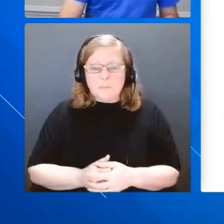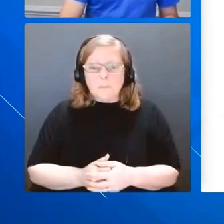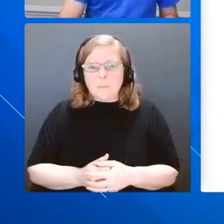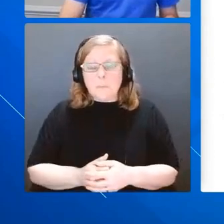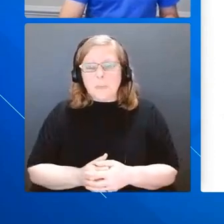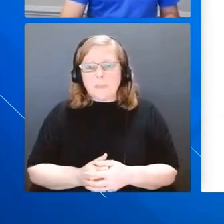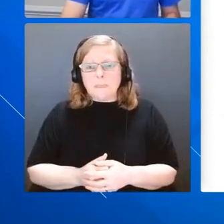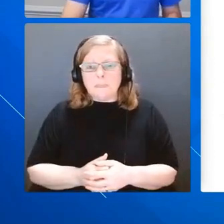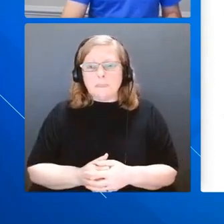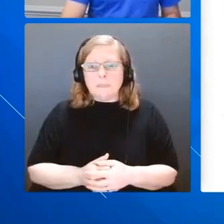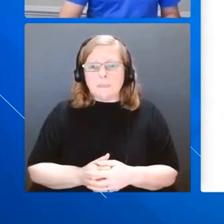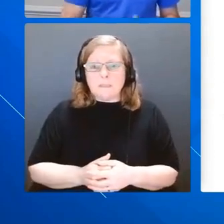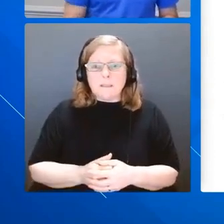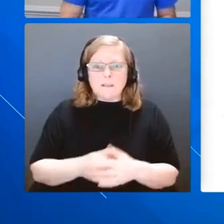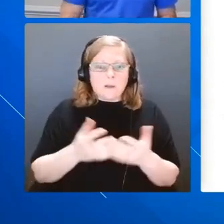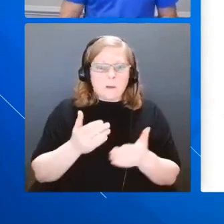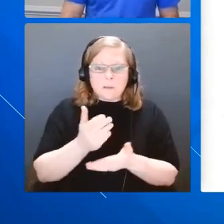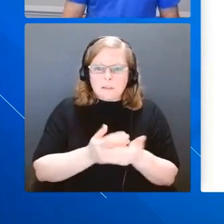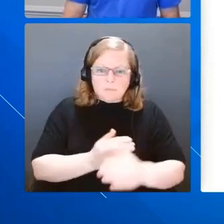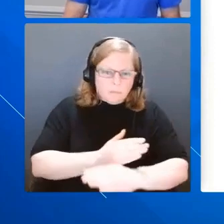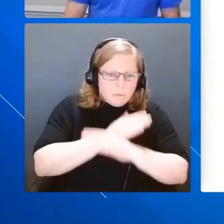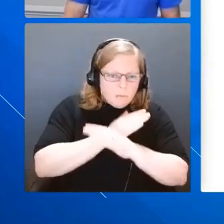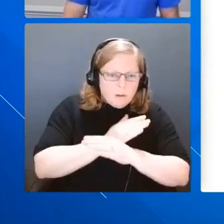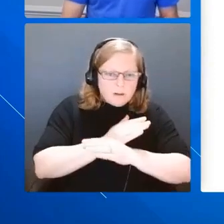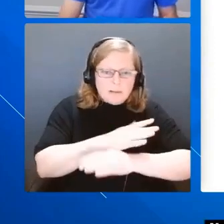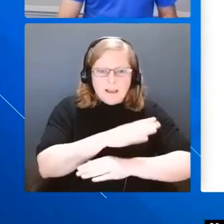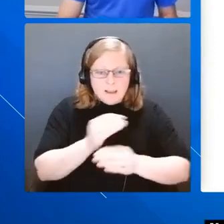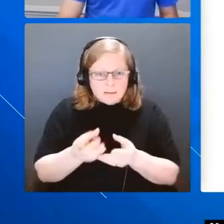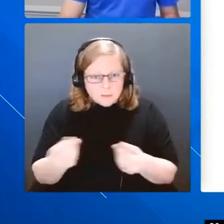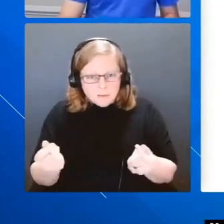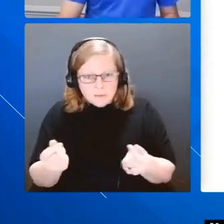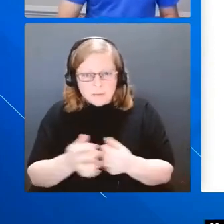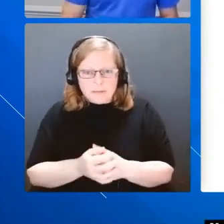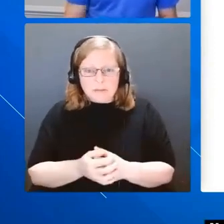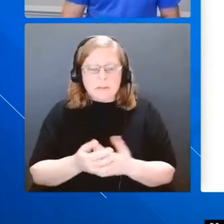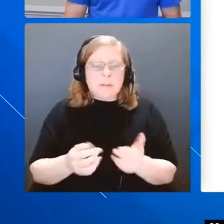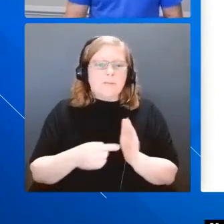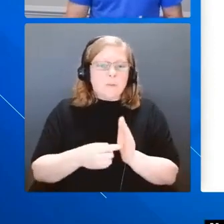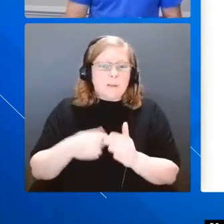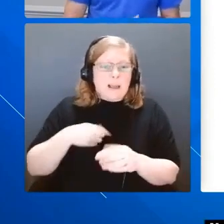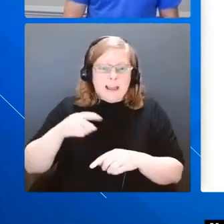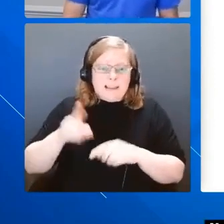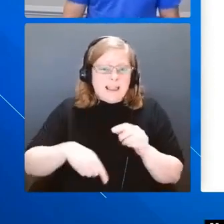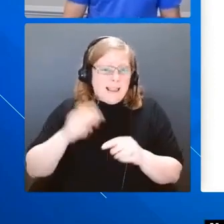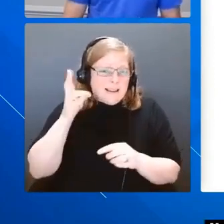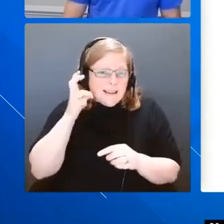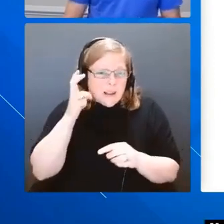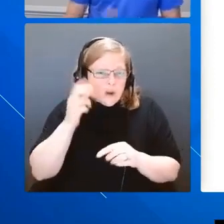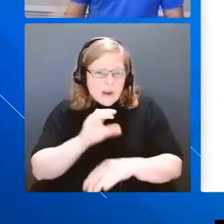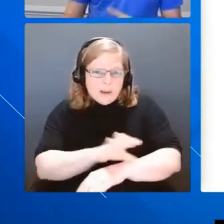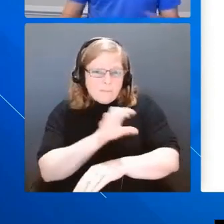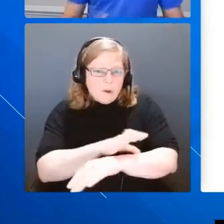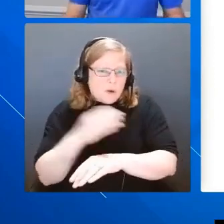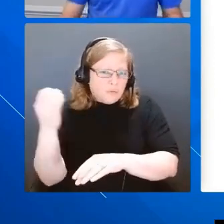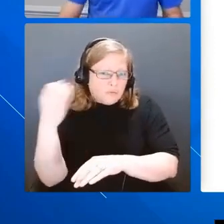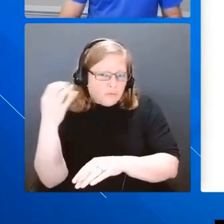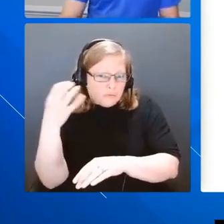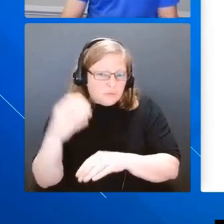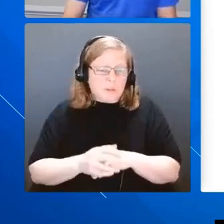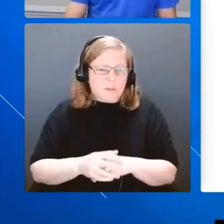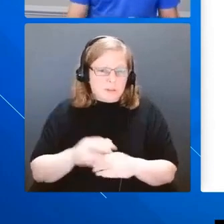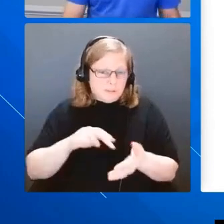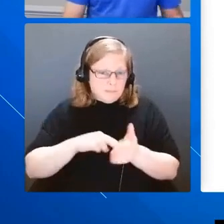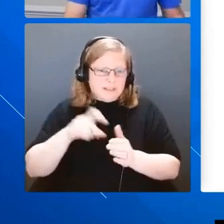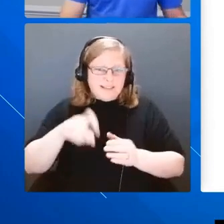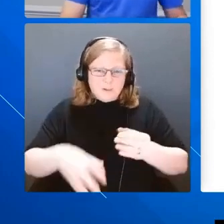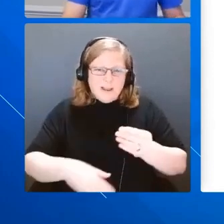Some roadblocks and solutions. I'm unable to hear system prompts. So you have to provide visual clues if you do audio